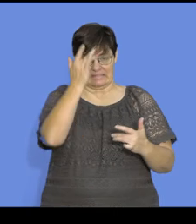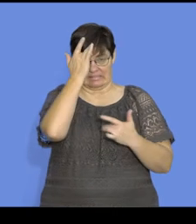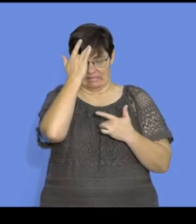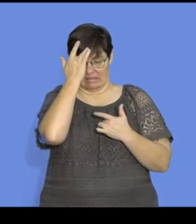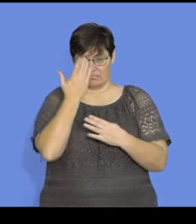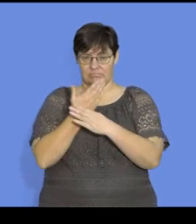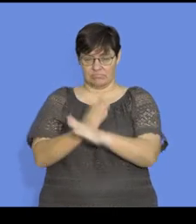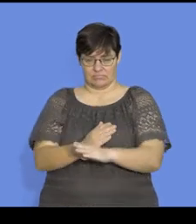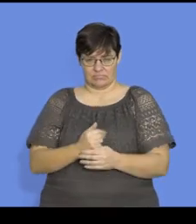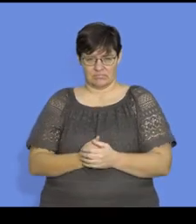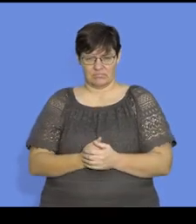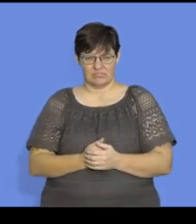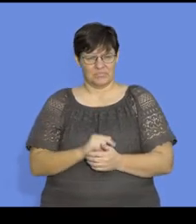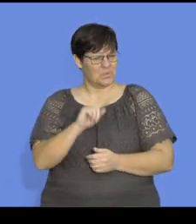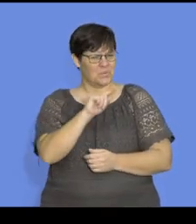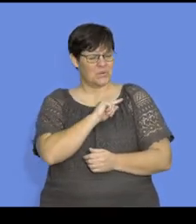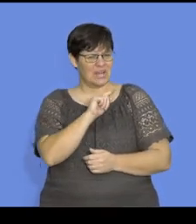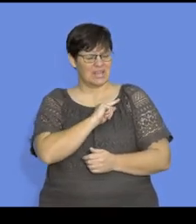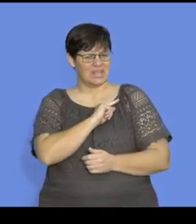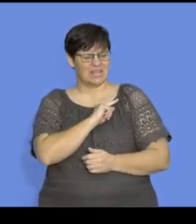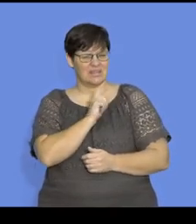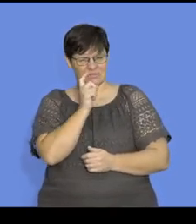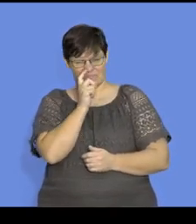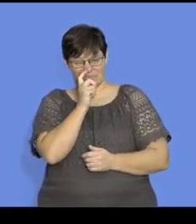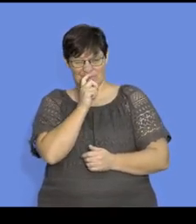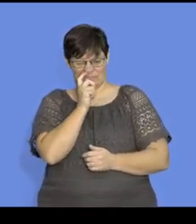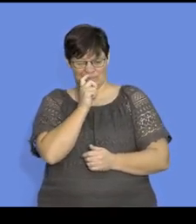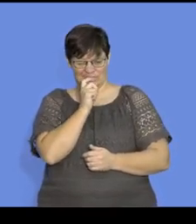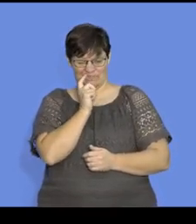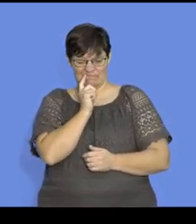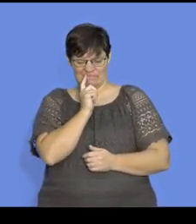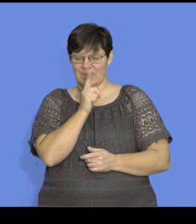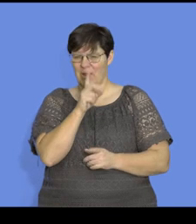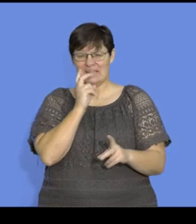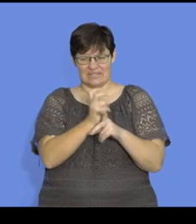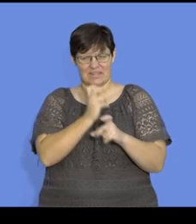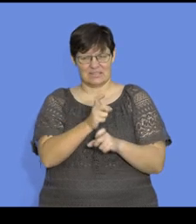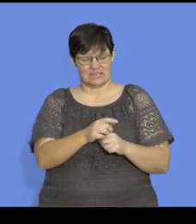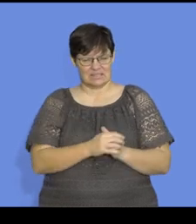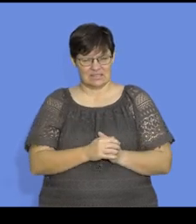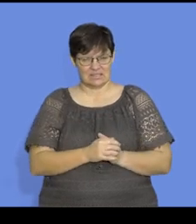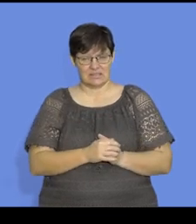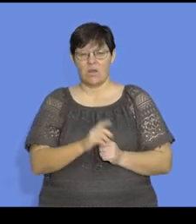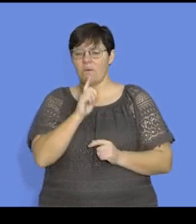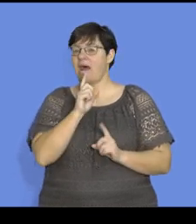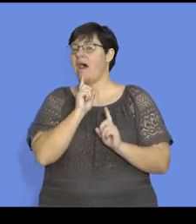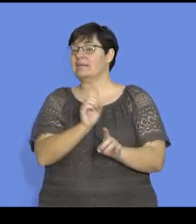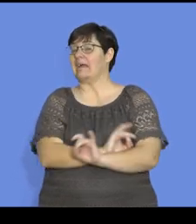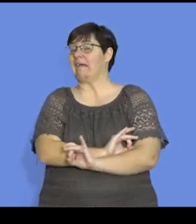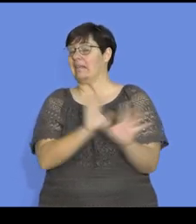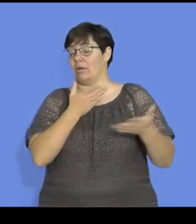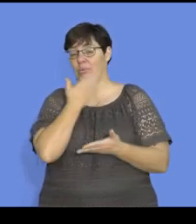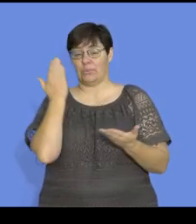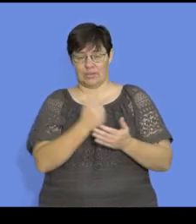disease. Now, why would we, when we put this, I actually put this one in because it's quite a difficult one because the answers are not always so